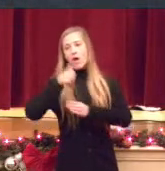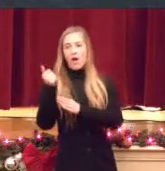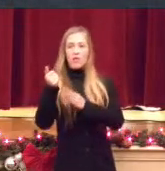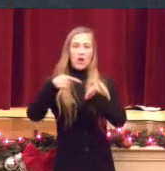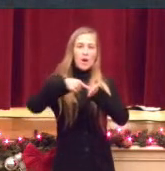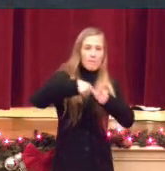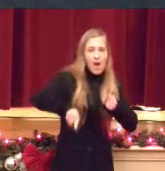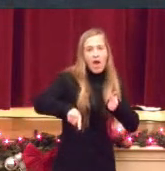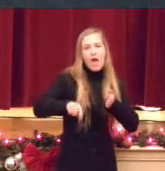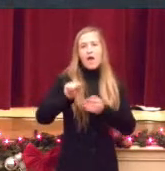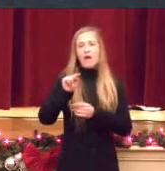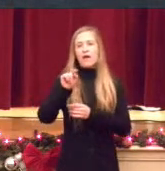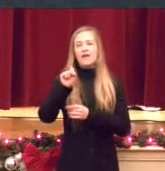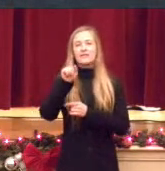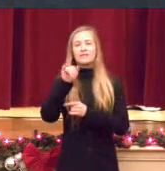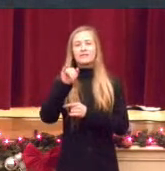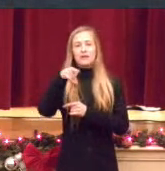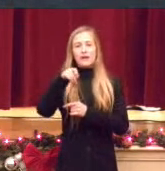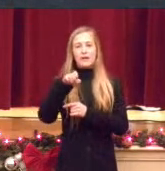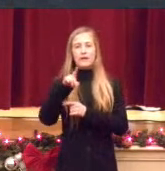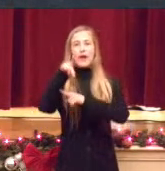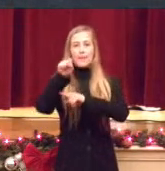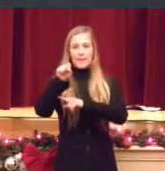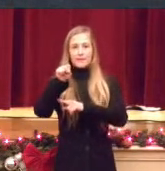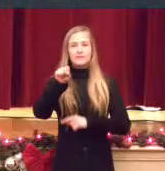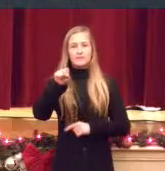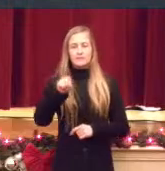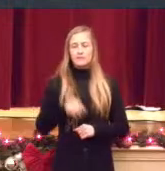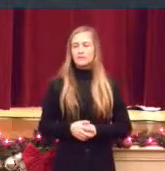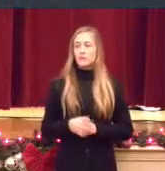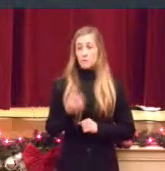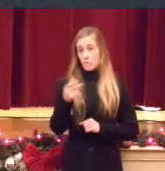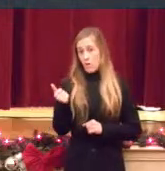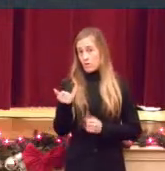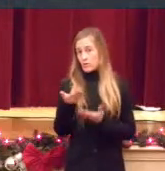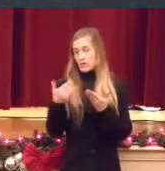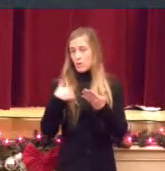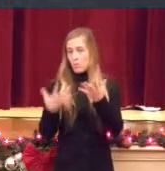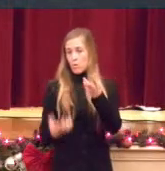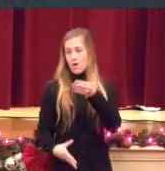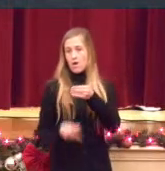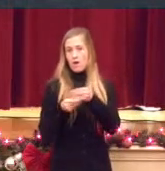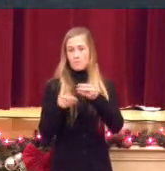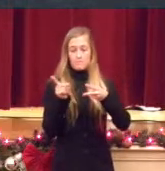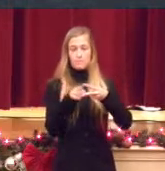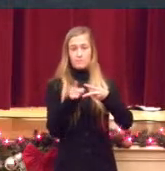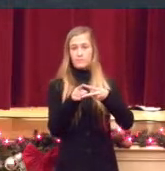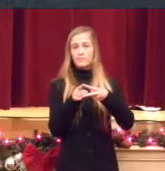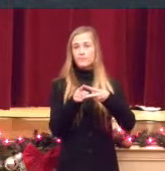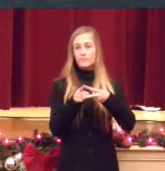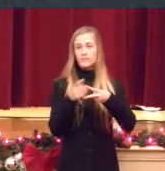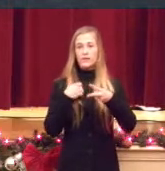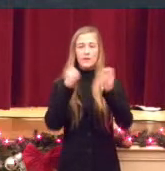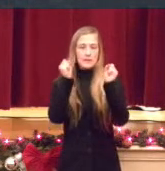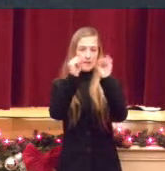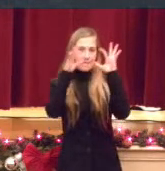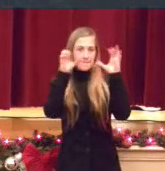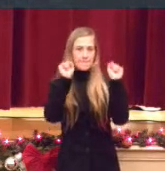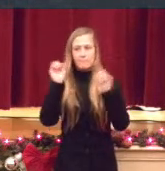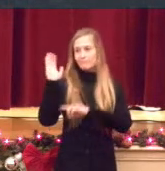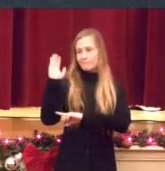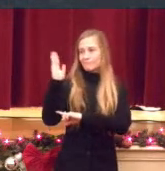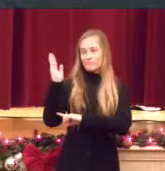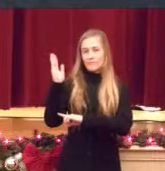in the Christina MOU we have. Two other things I'd add. One is that we had an amazing presentation